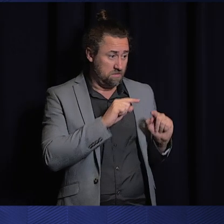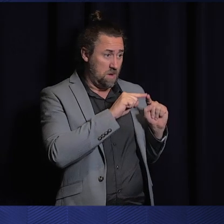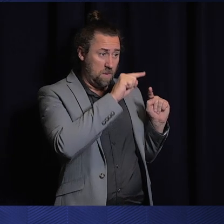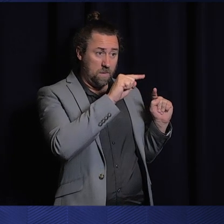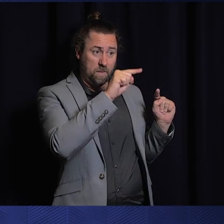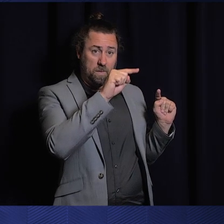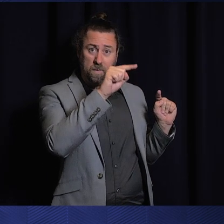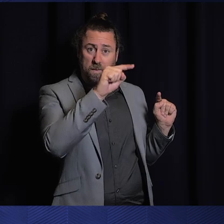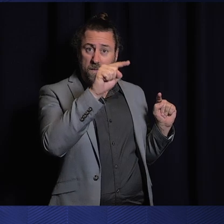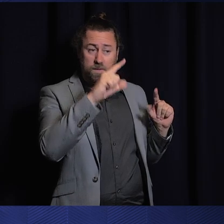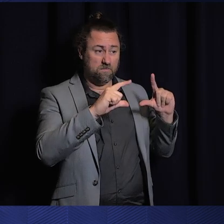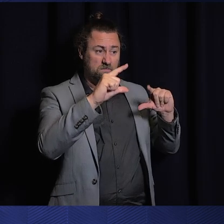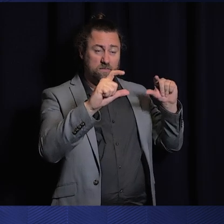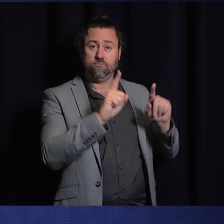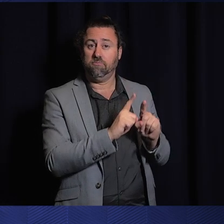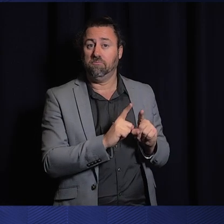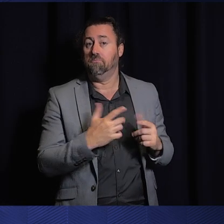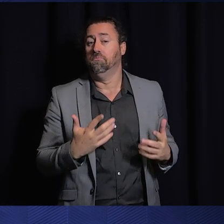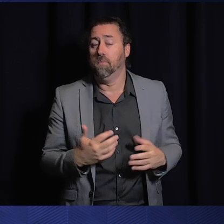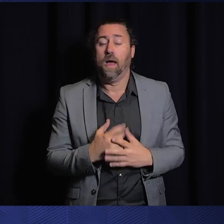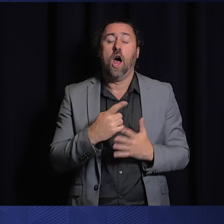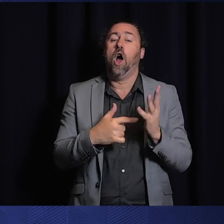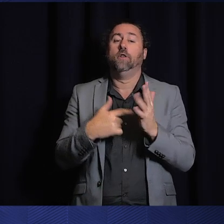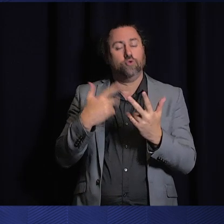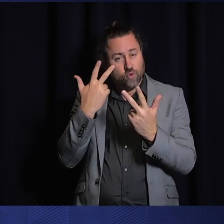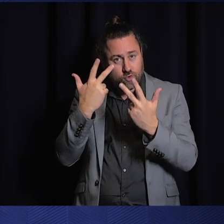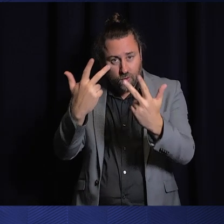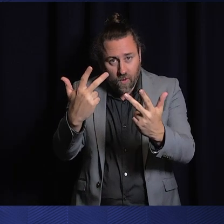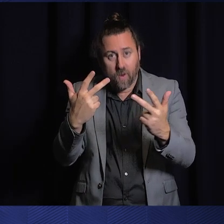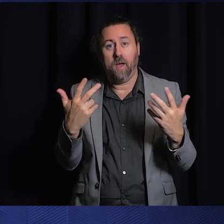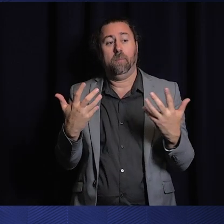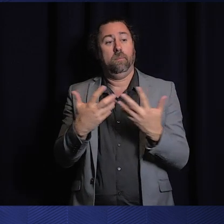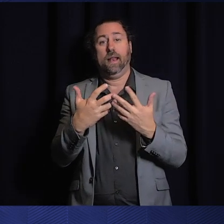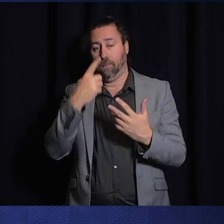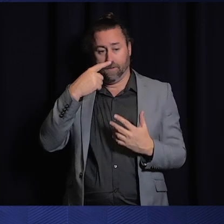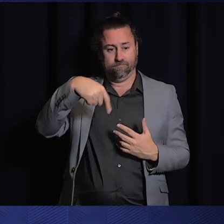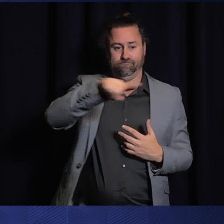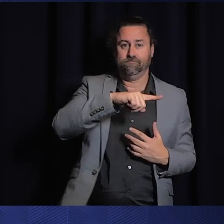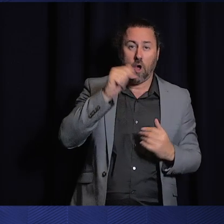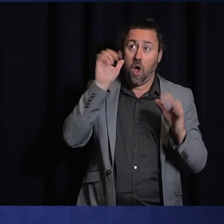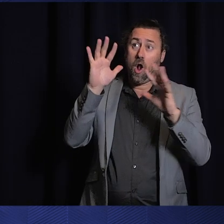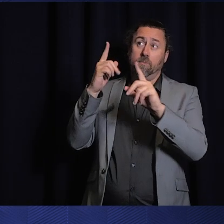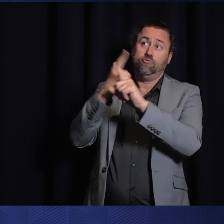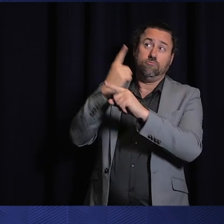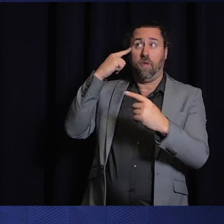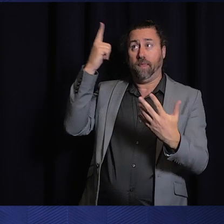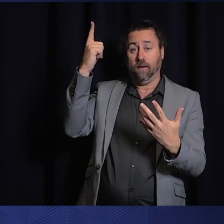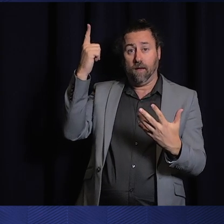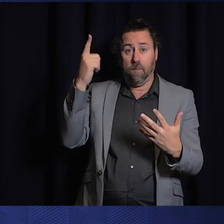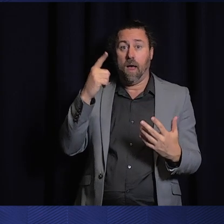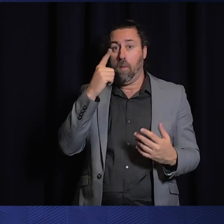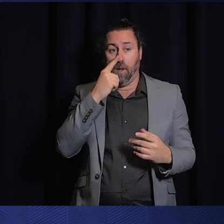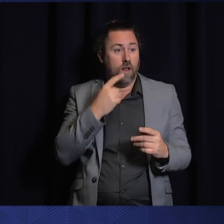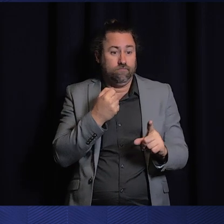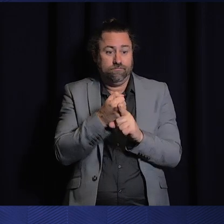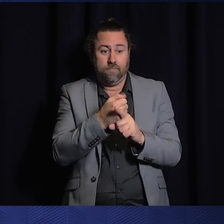to say that a lot of the displacement that is linked, for instance, with the slow onset effects of climate change goes unrecorded.